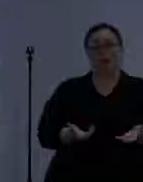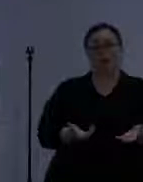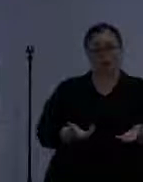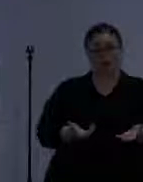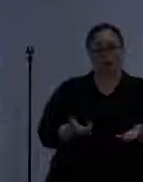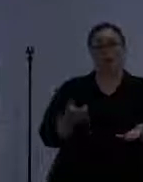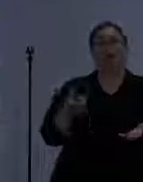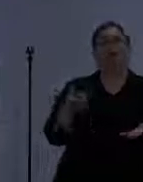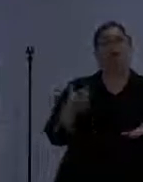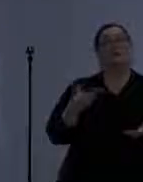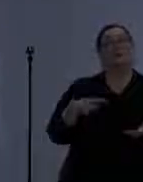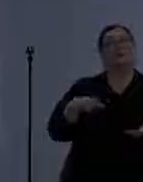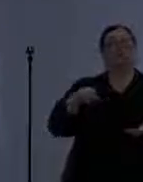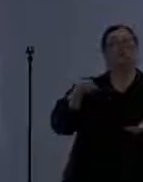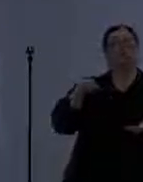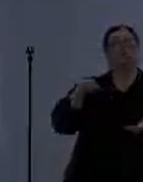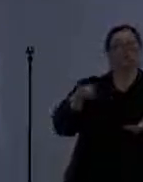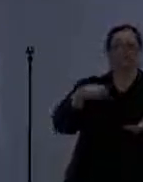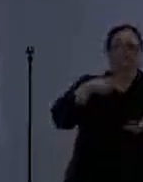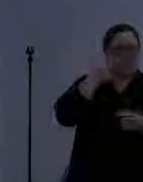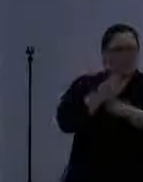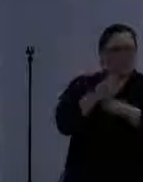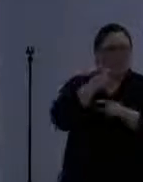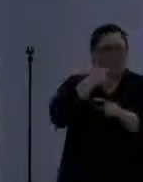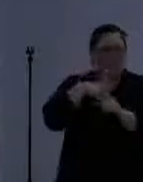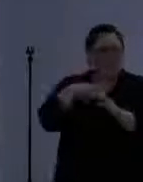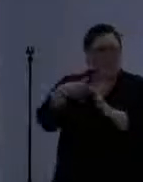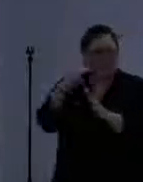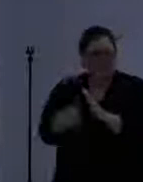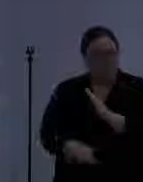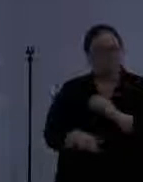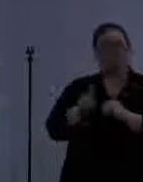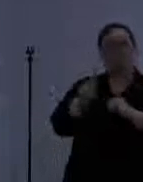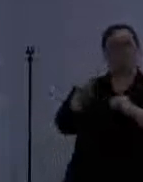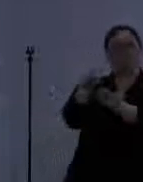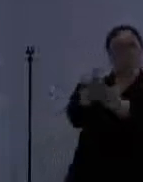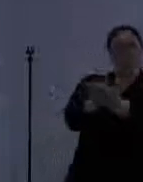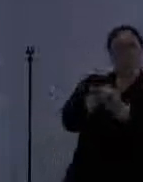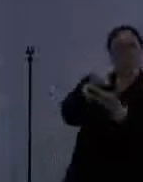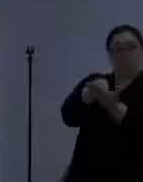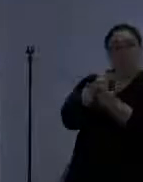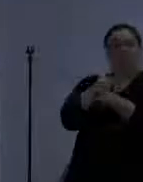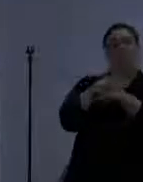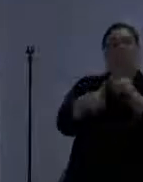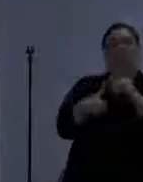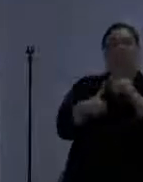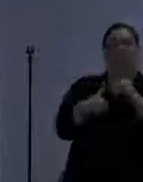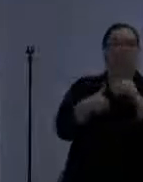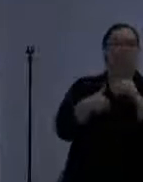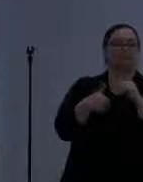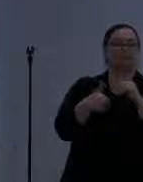talk about in a little bit more detail in a moment, talks about having a developmental